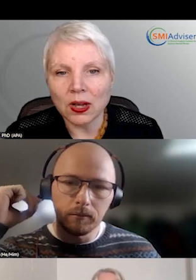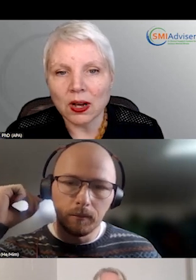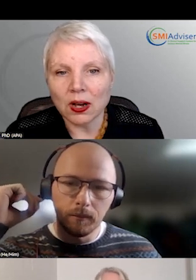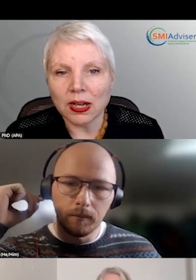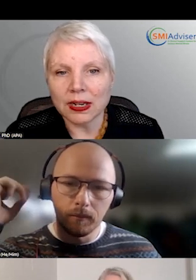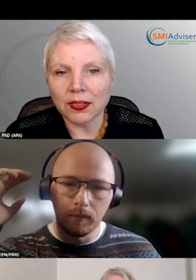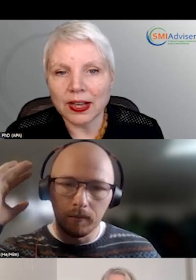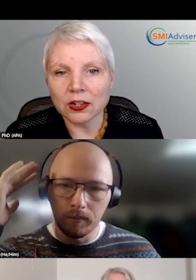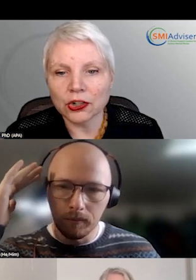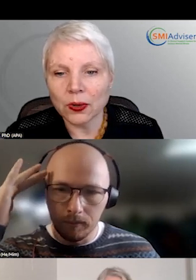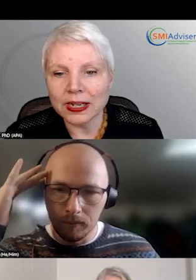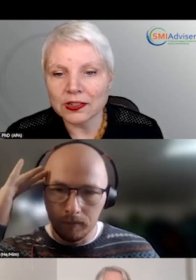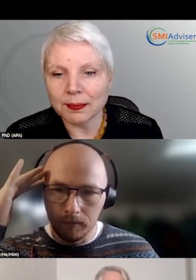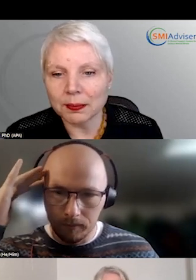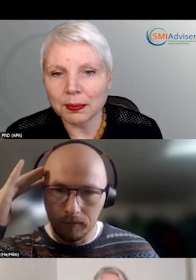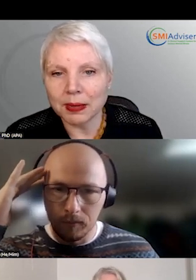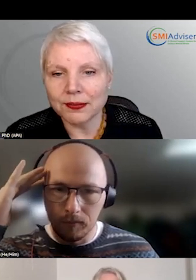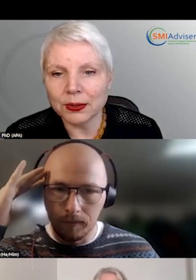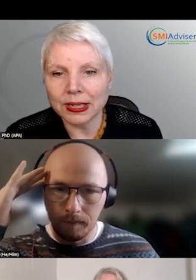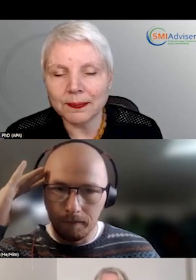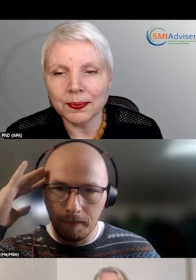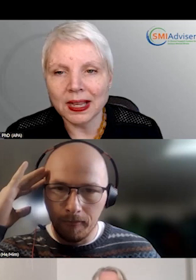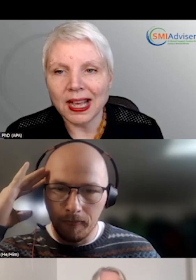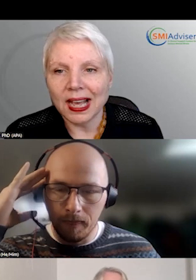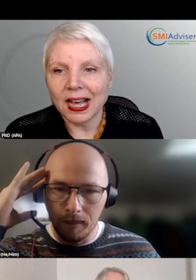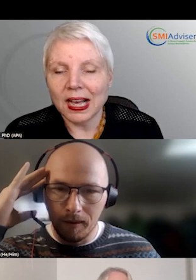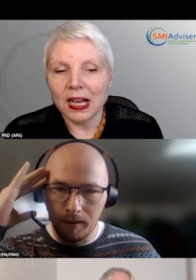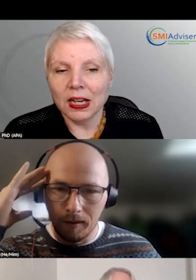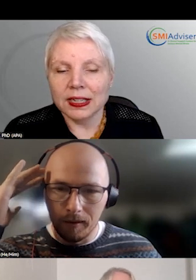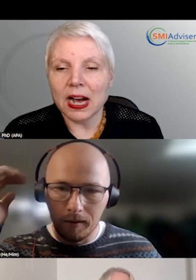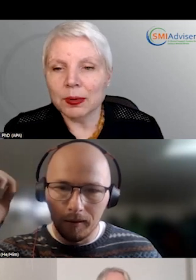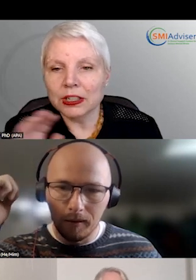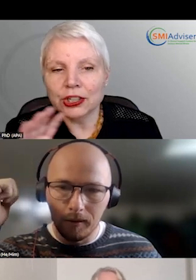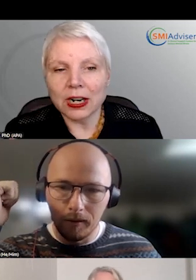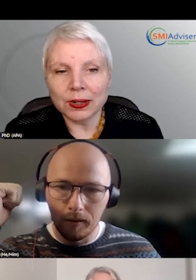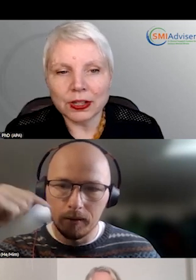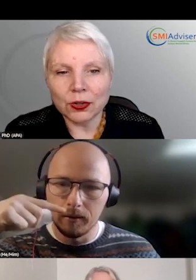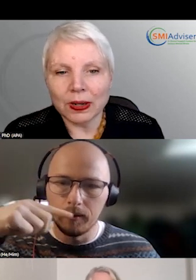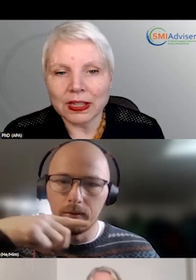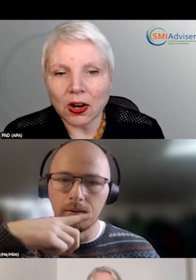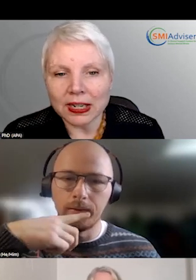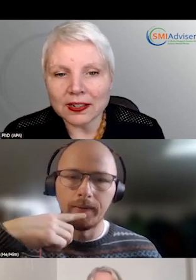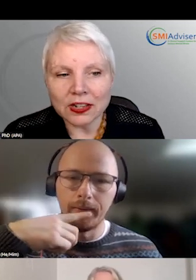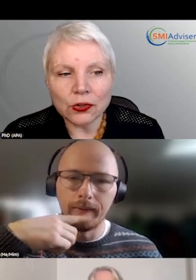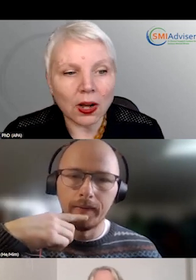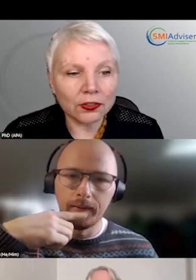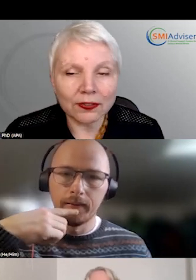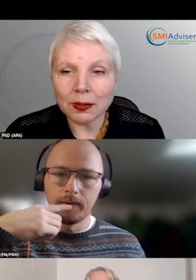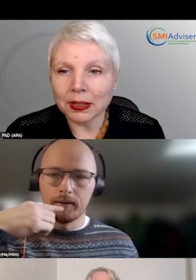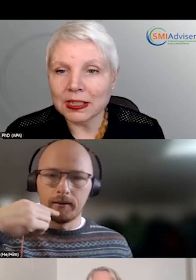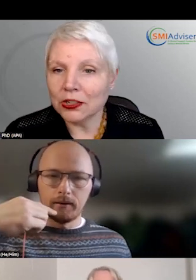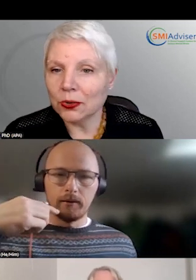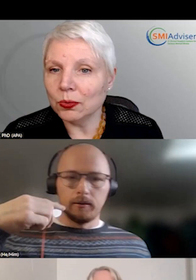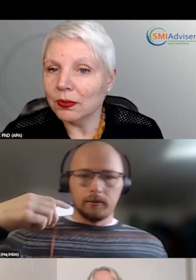now on their choice. I'm going to put my vote in. Now, I'm going to share with you what the audience says. You also